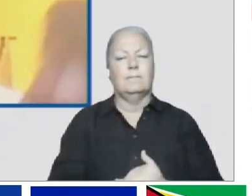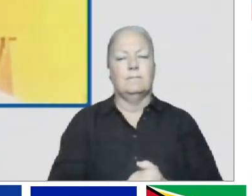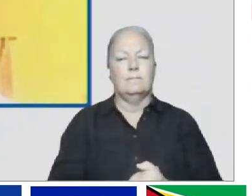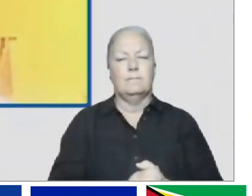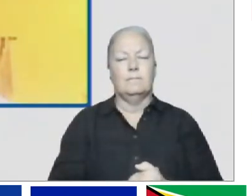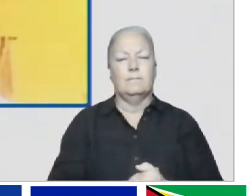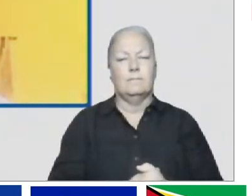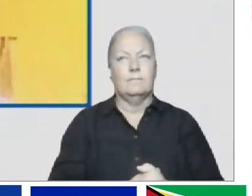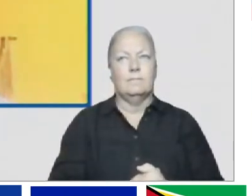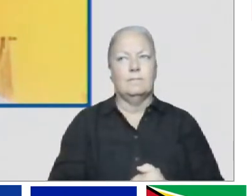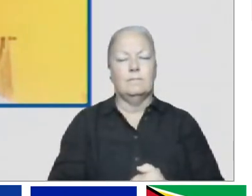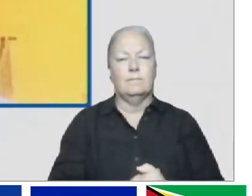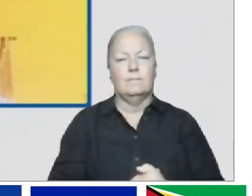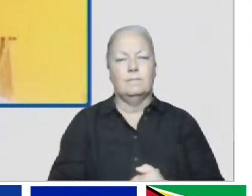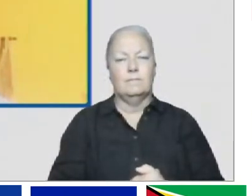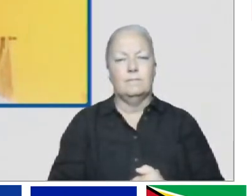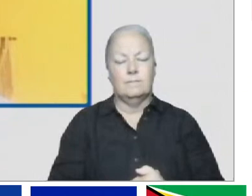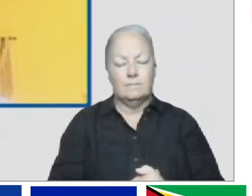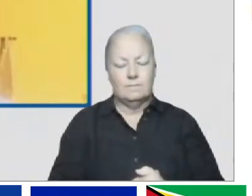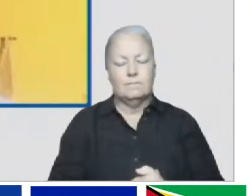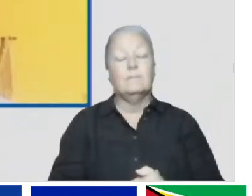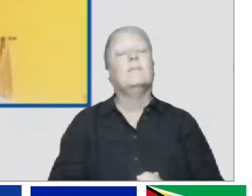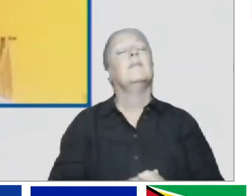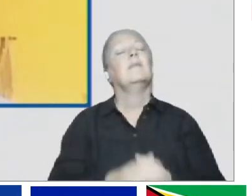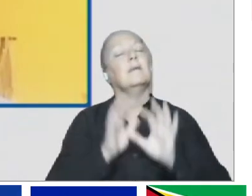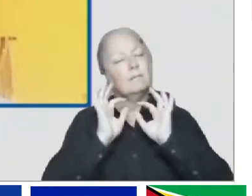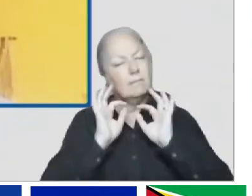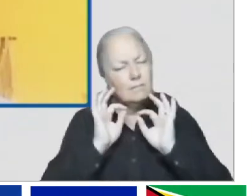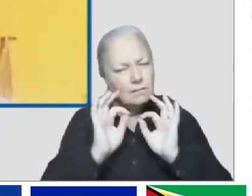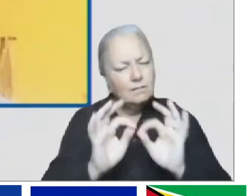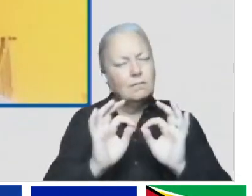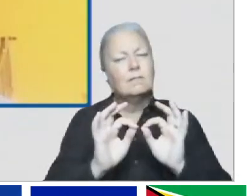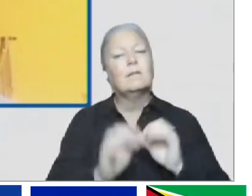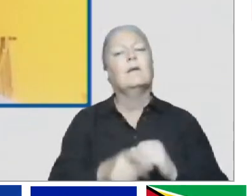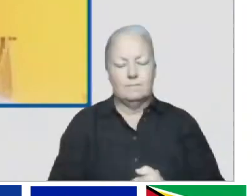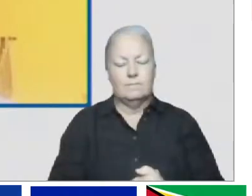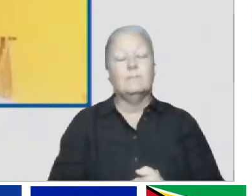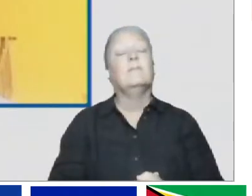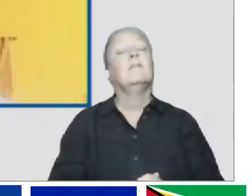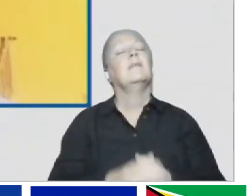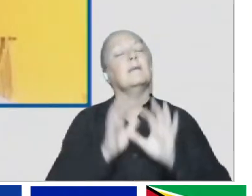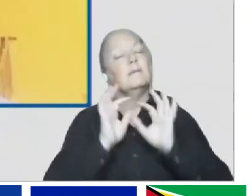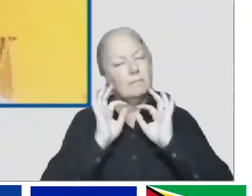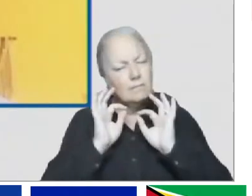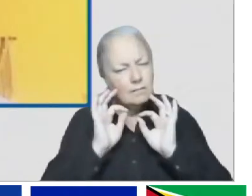wonderful to hear the great work and all the